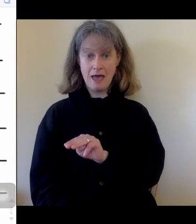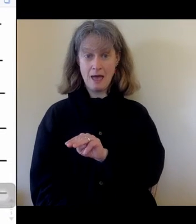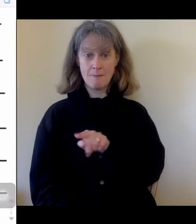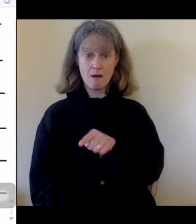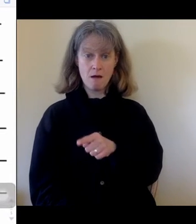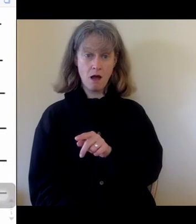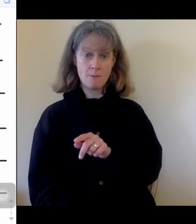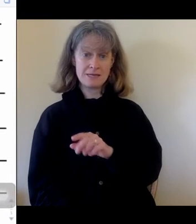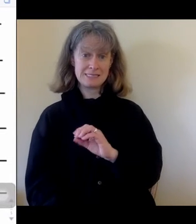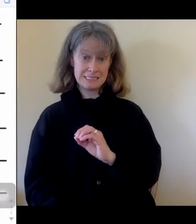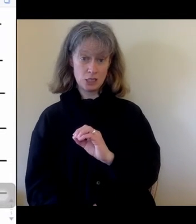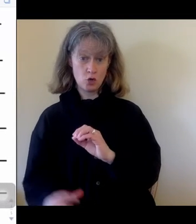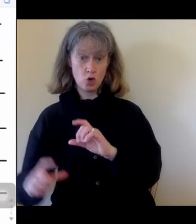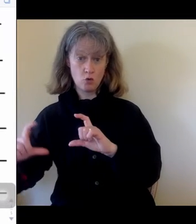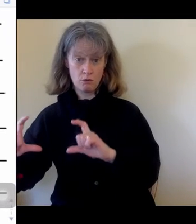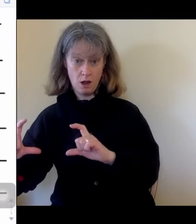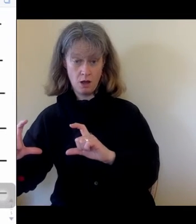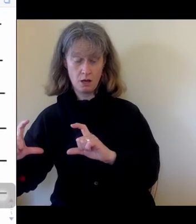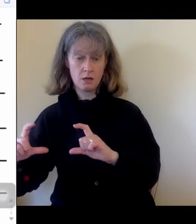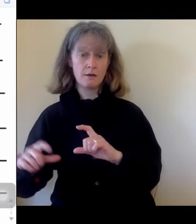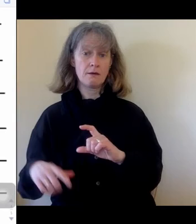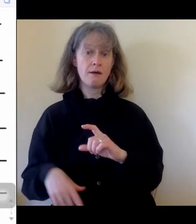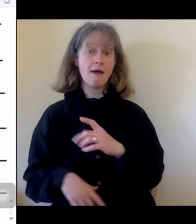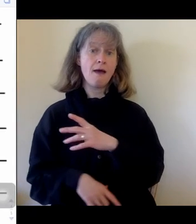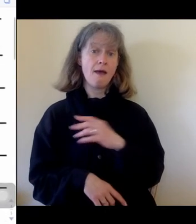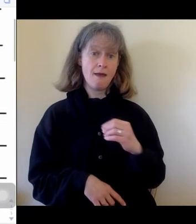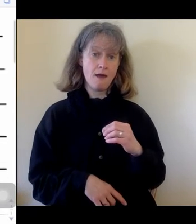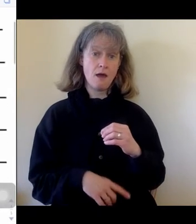n, 0.